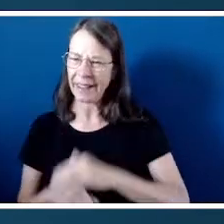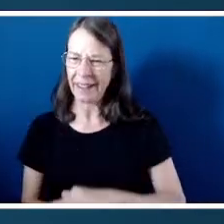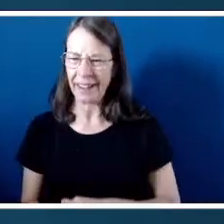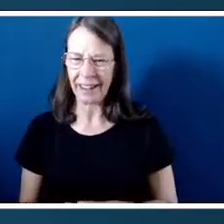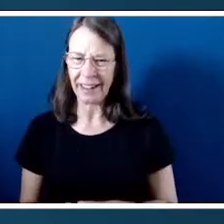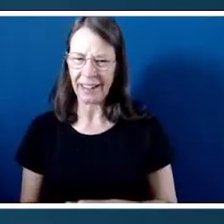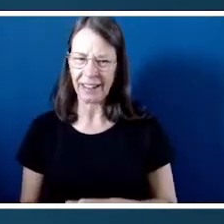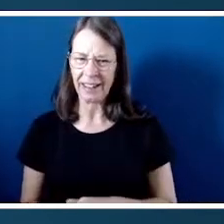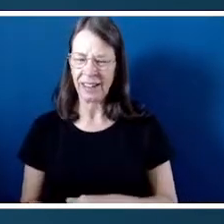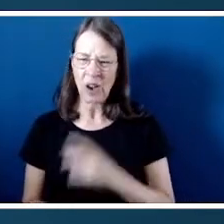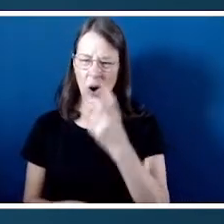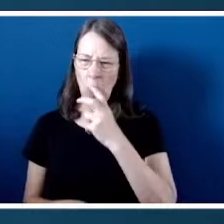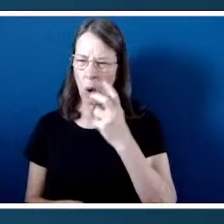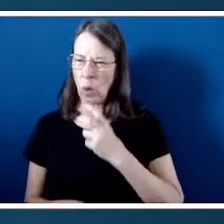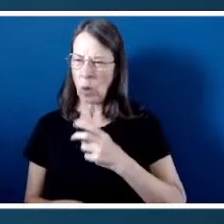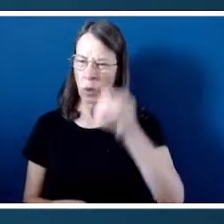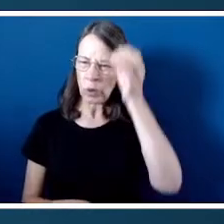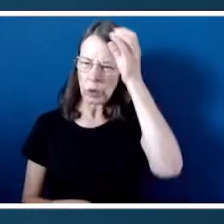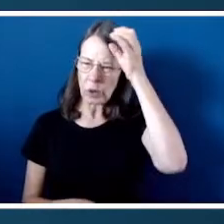Maybe a bit harsh, Stephen.